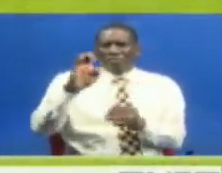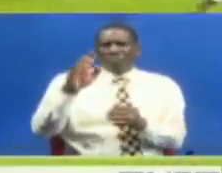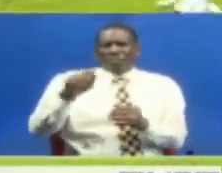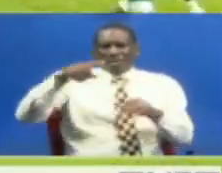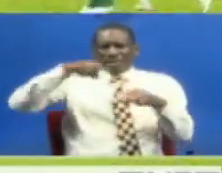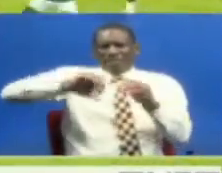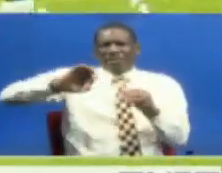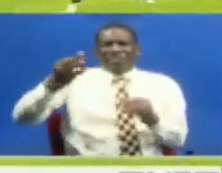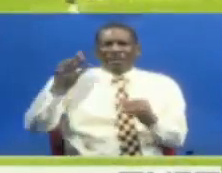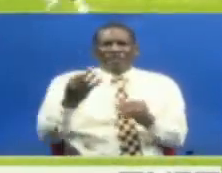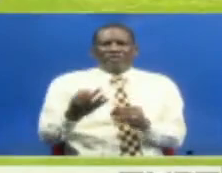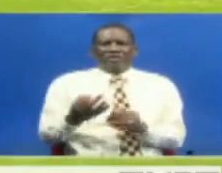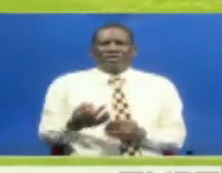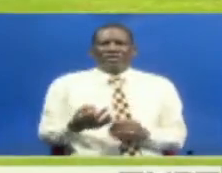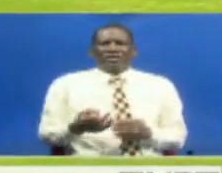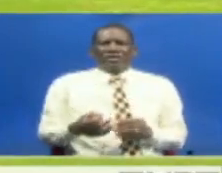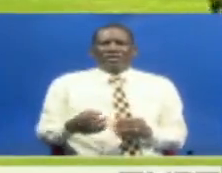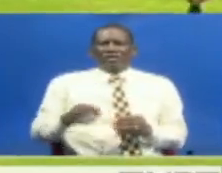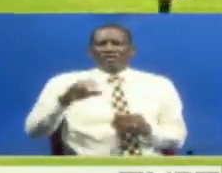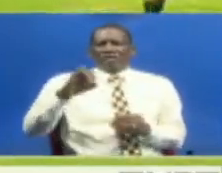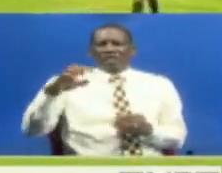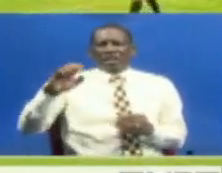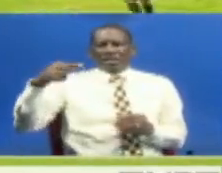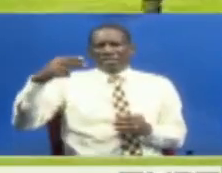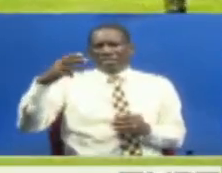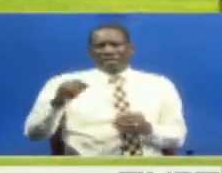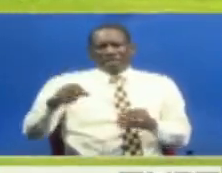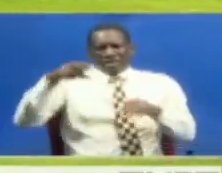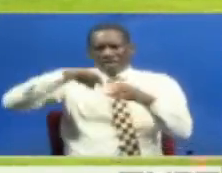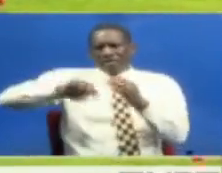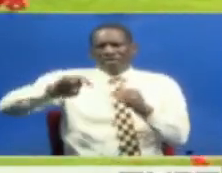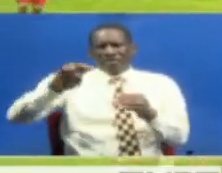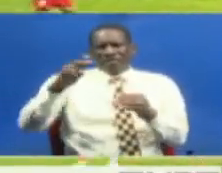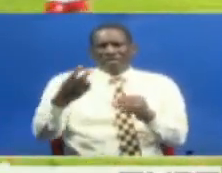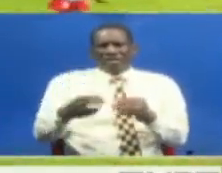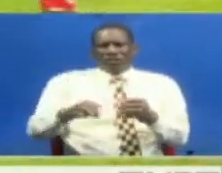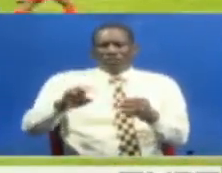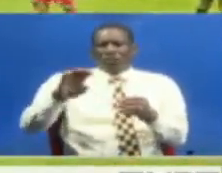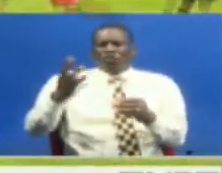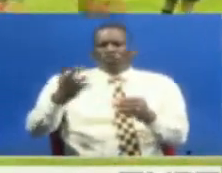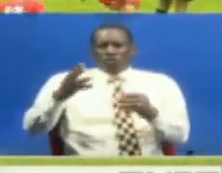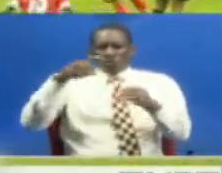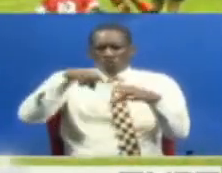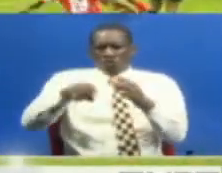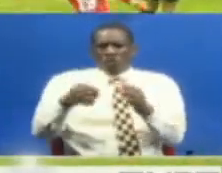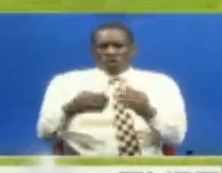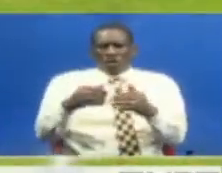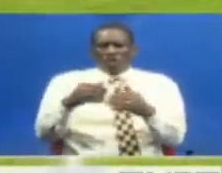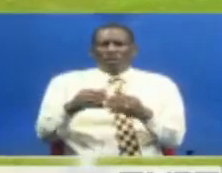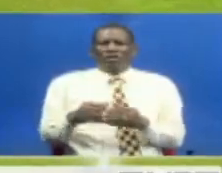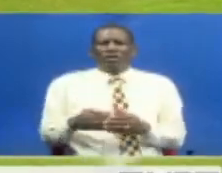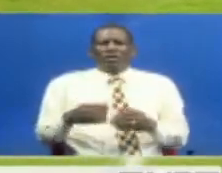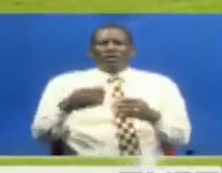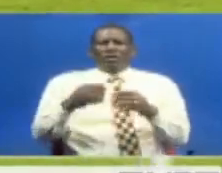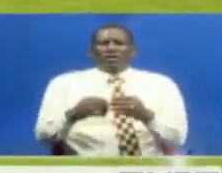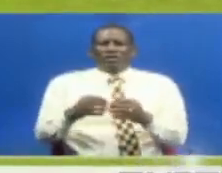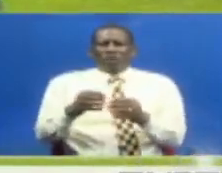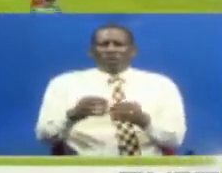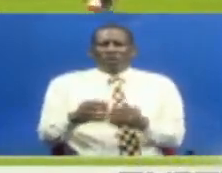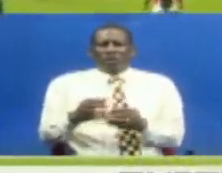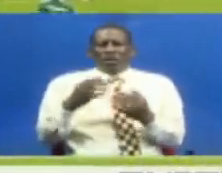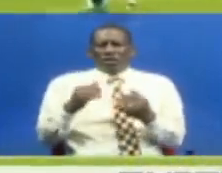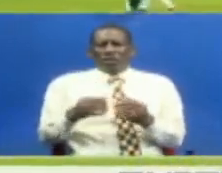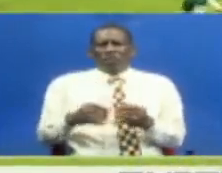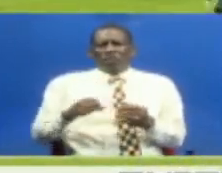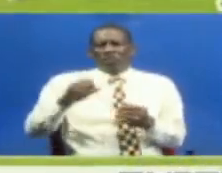33rd minute. Ngavi was able to give Stars a comfortable 4-goal cushion before the interval. Owande scored the